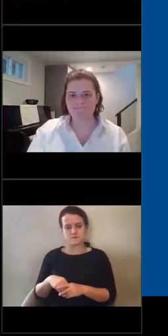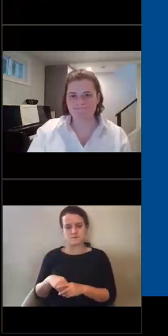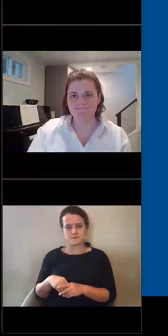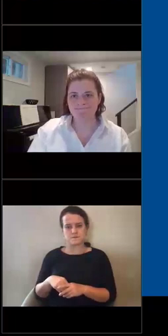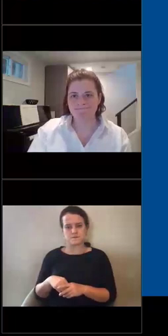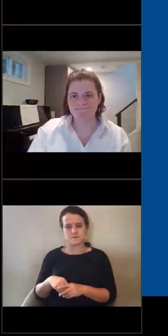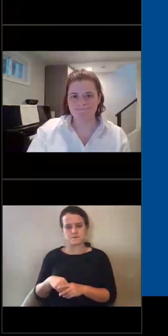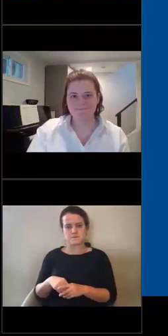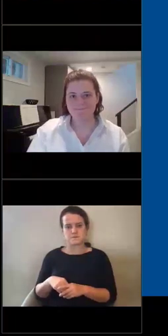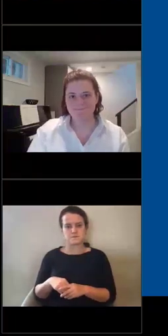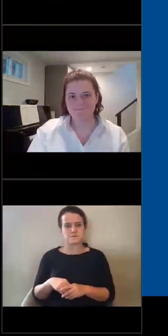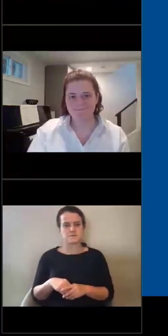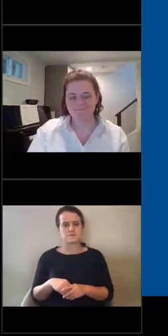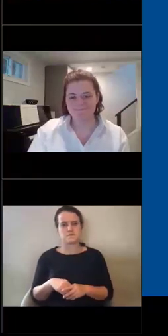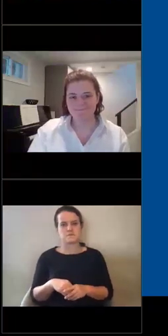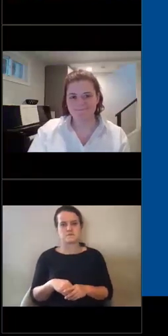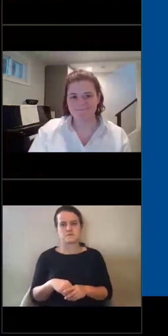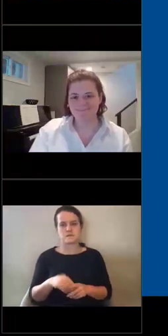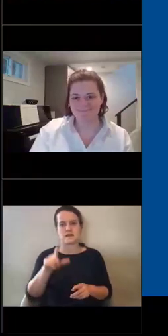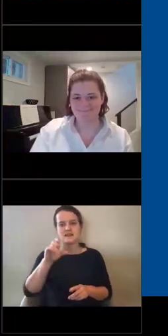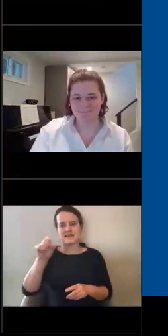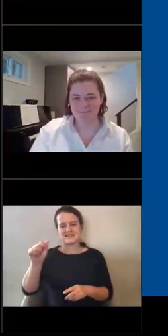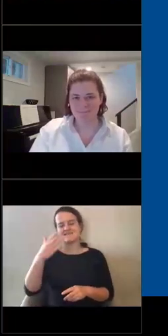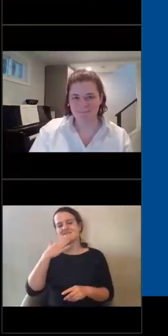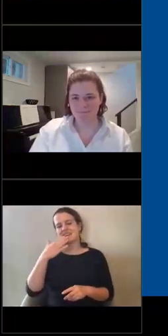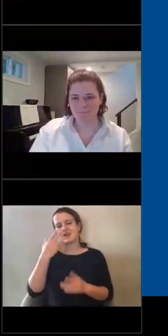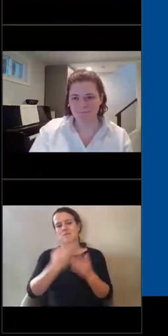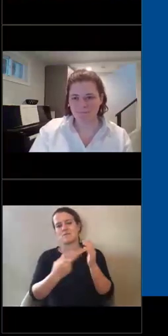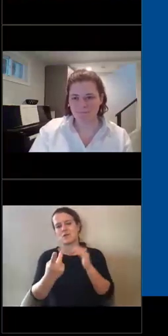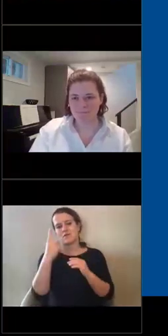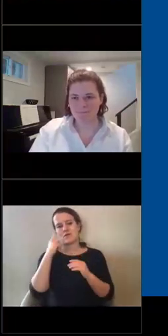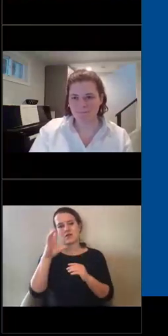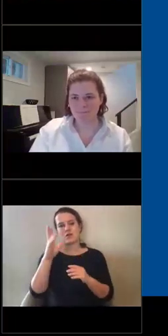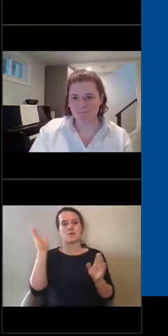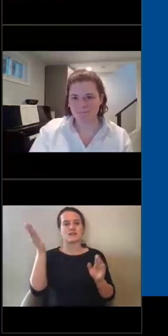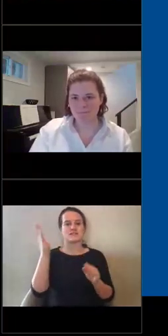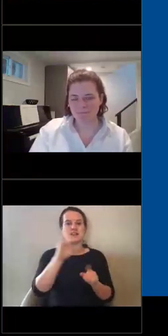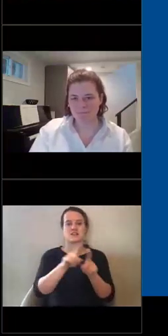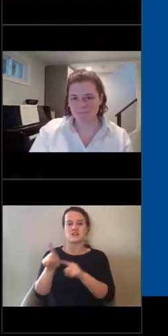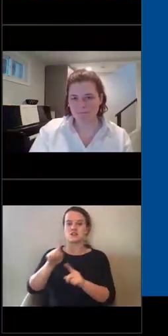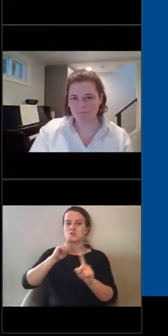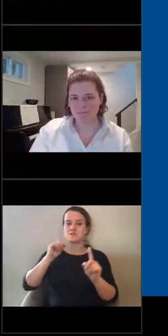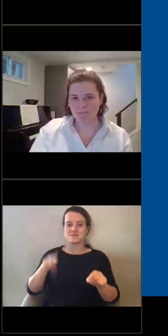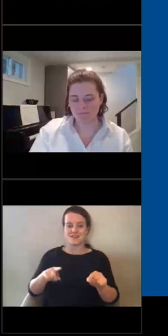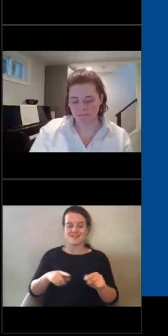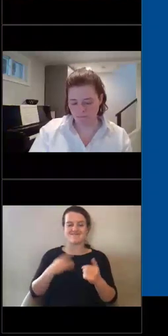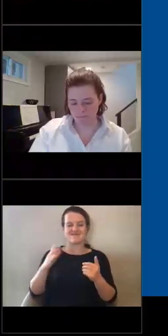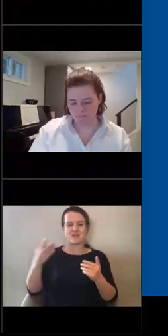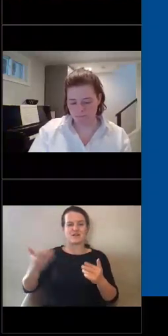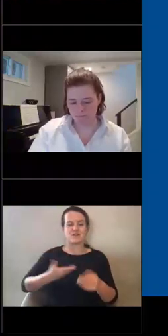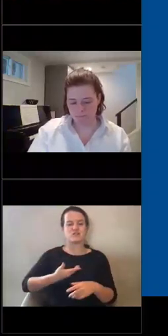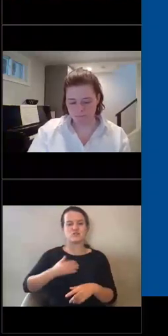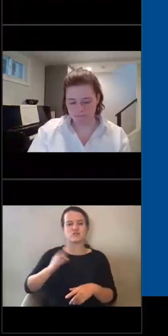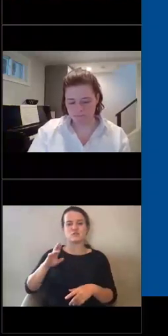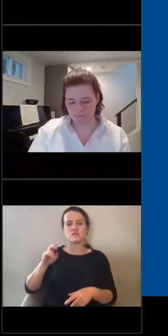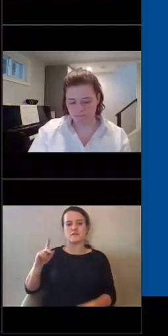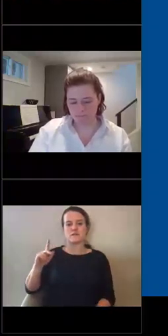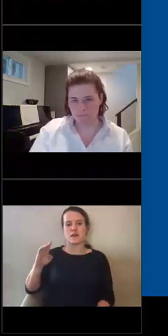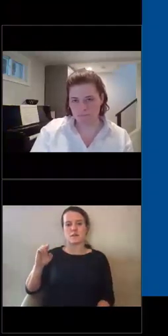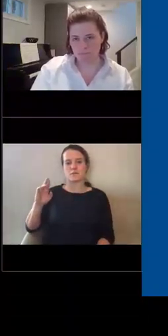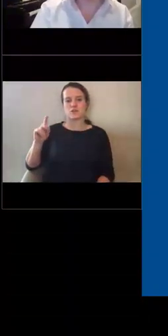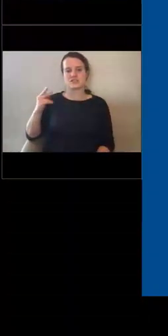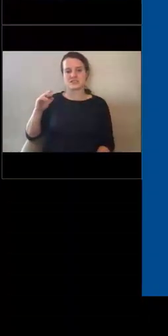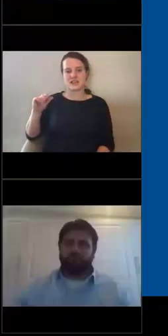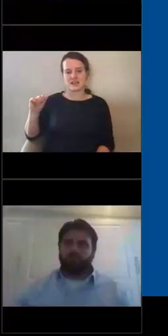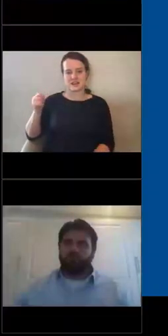you Leslie and Julia so much for your presentation and for these responses. I will now introduce Frank Matrenga. He is the